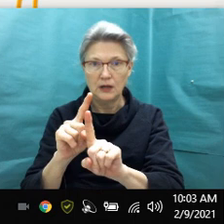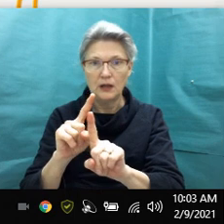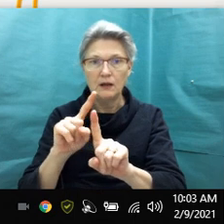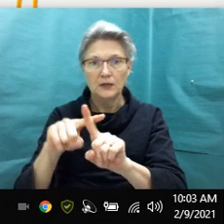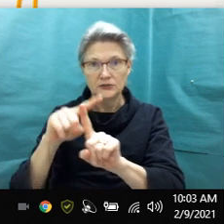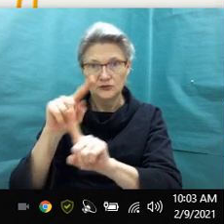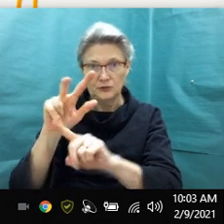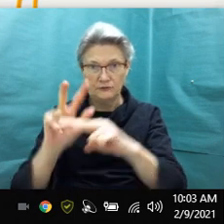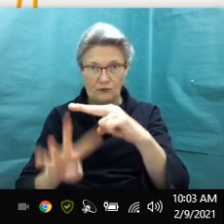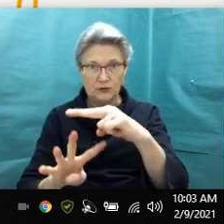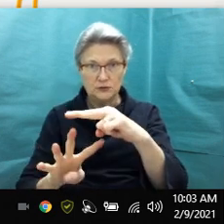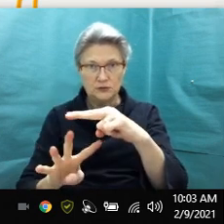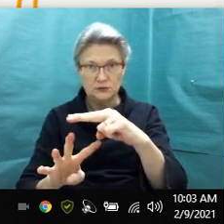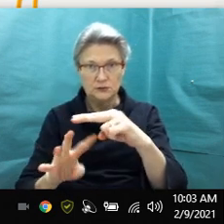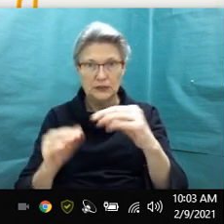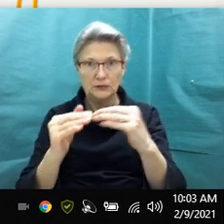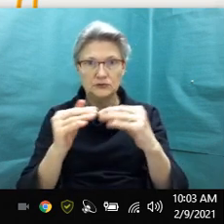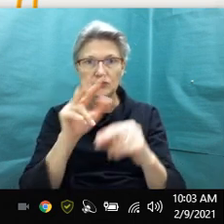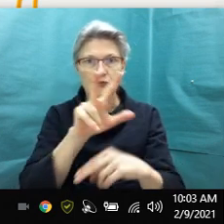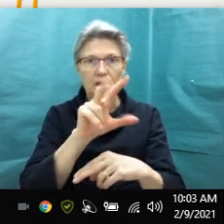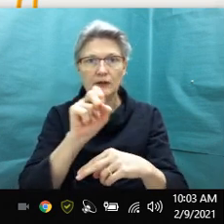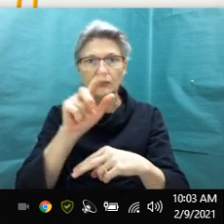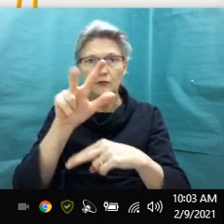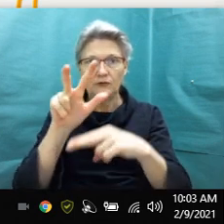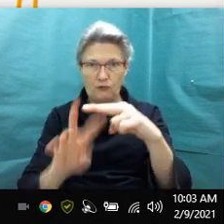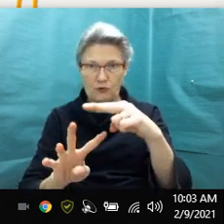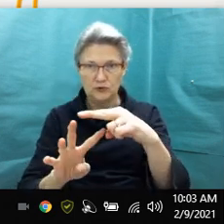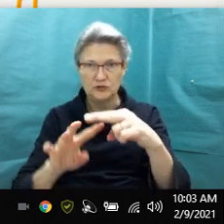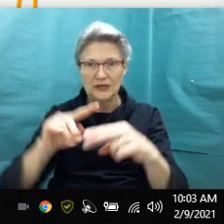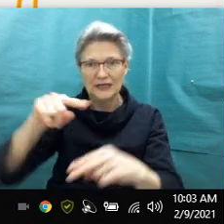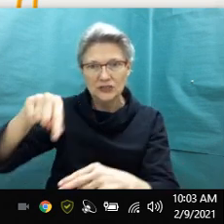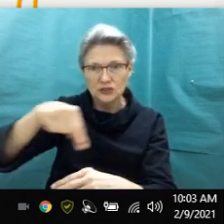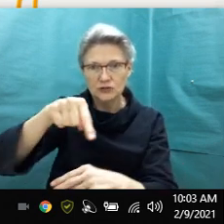3/4 turns. So another way that I